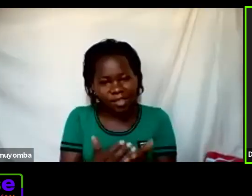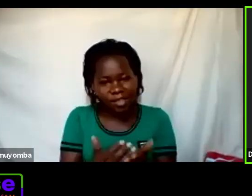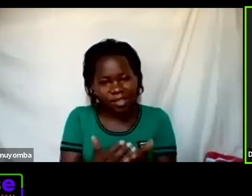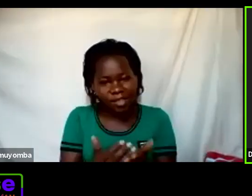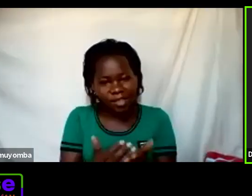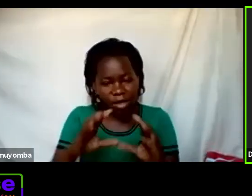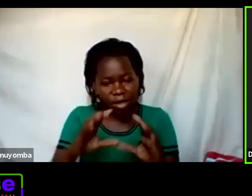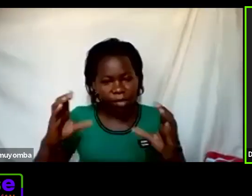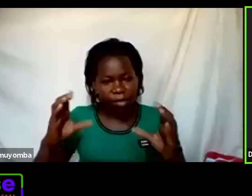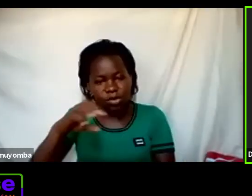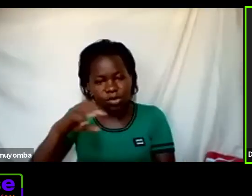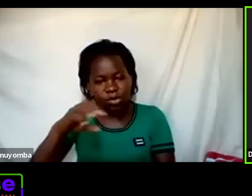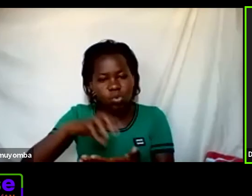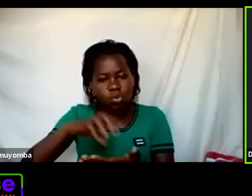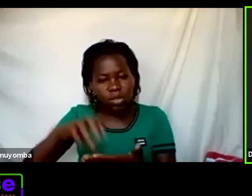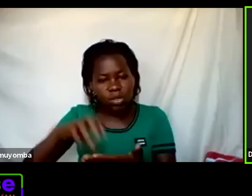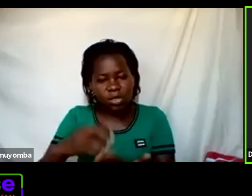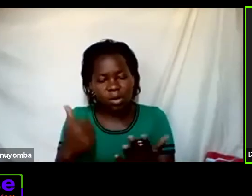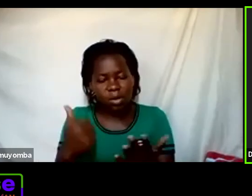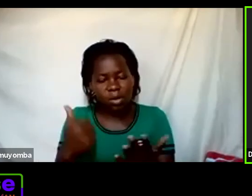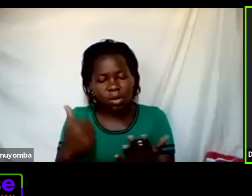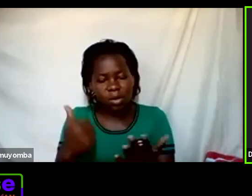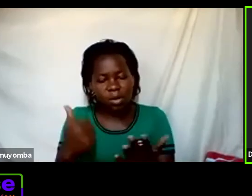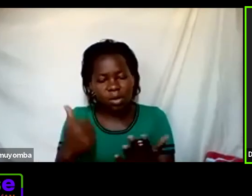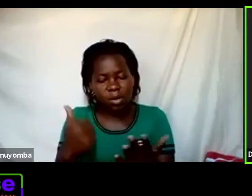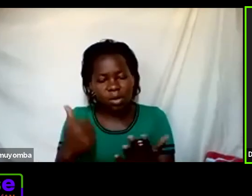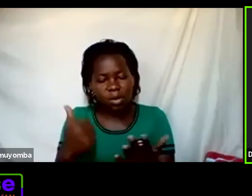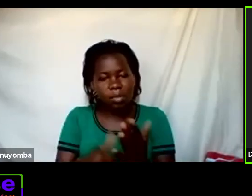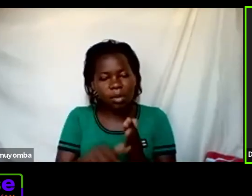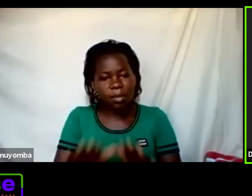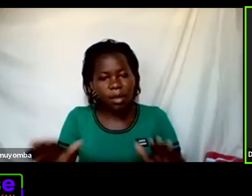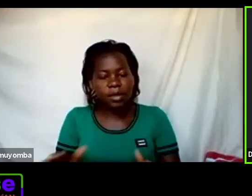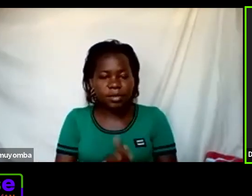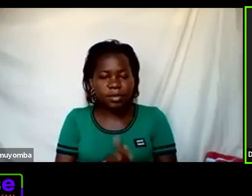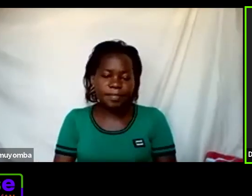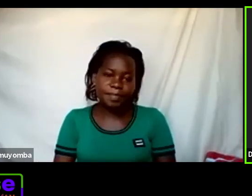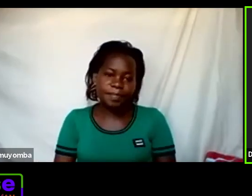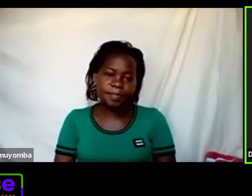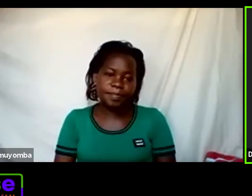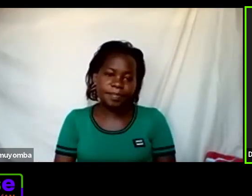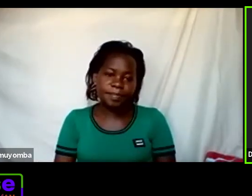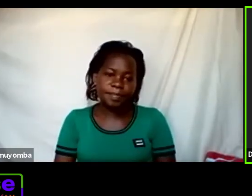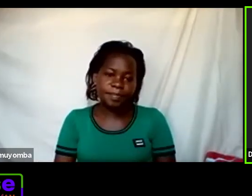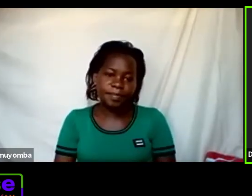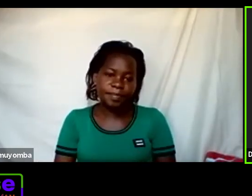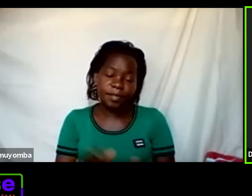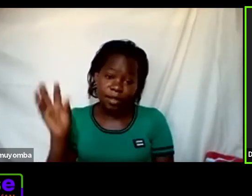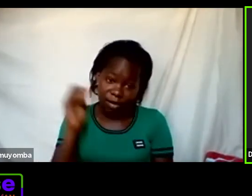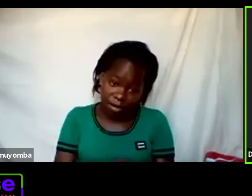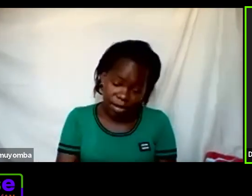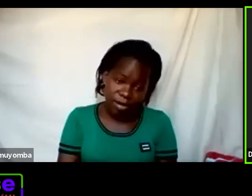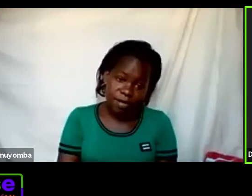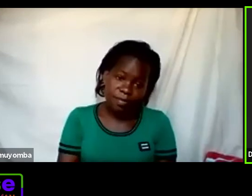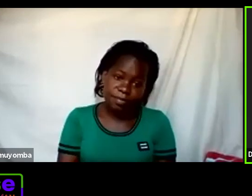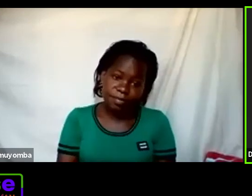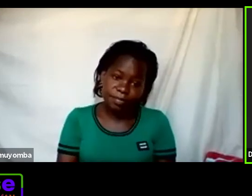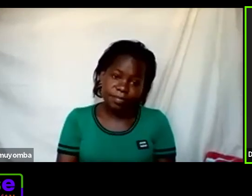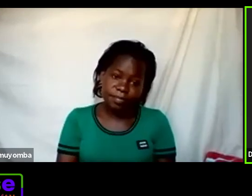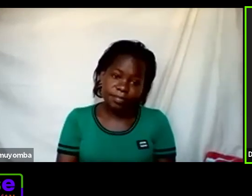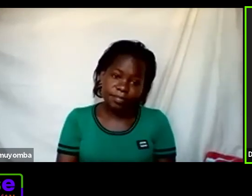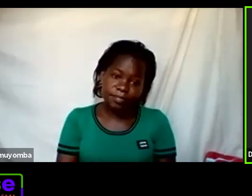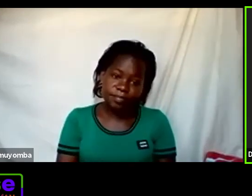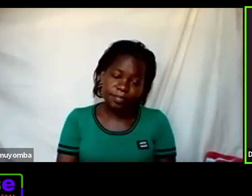problem of marketing and funds. Again, this is what I was talking about earlier. When you say a problem of marketing, what do you mean? What does that actually mean?